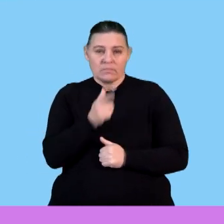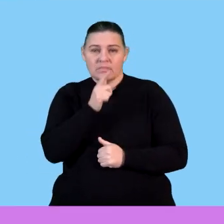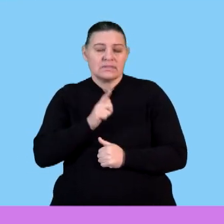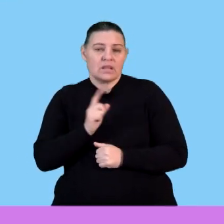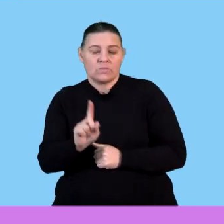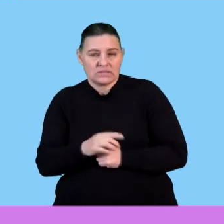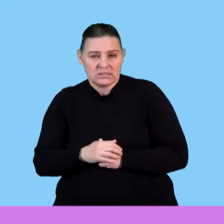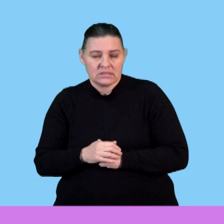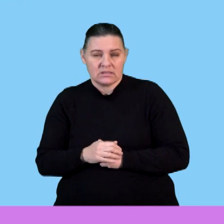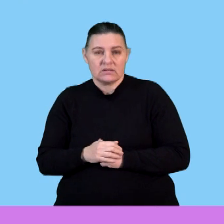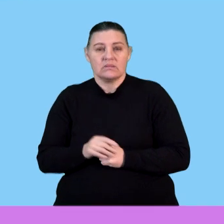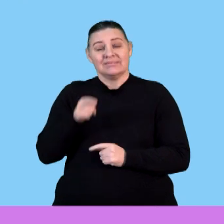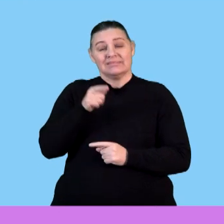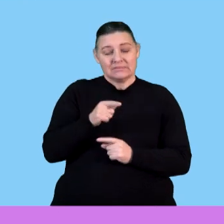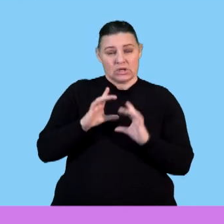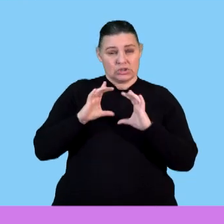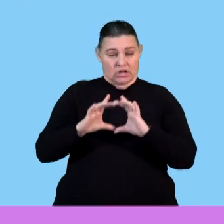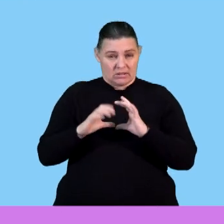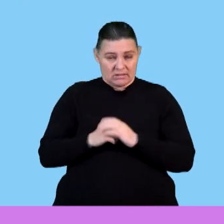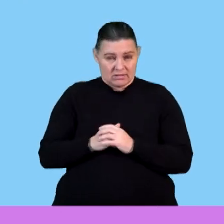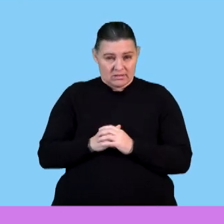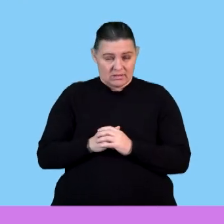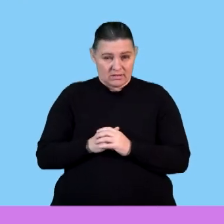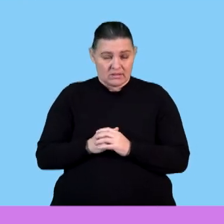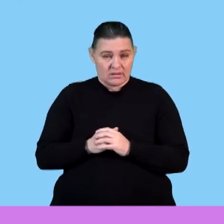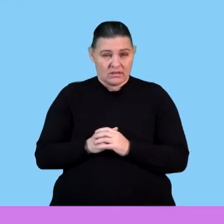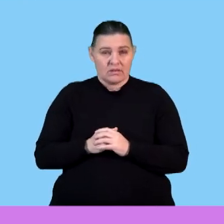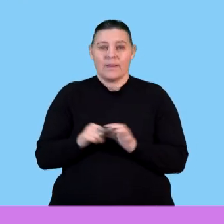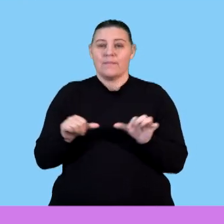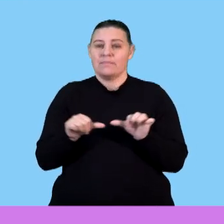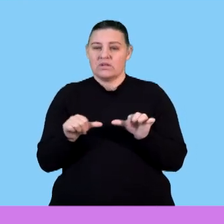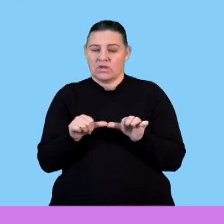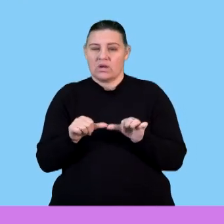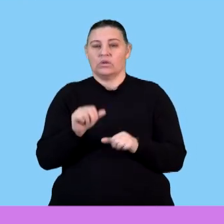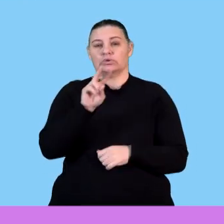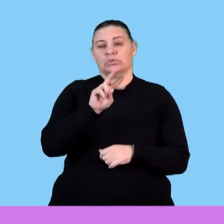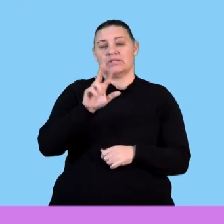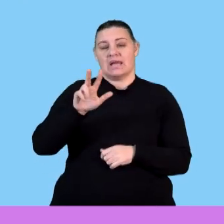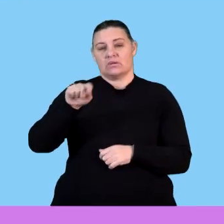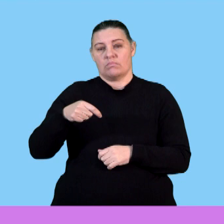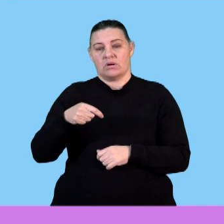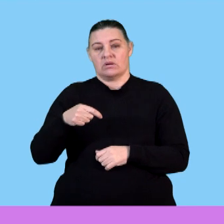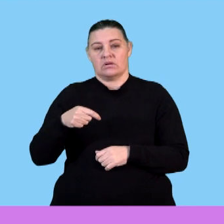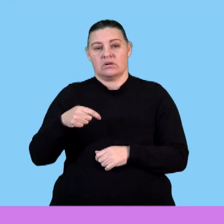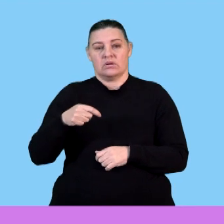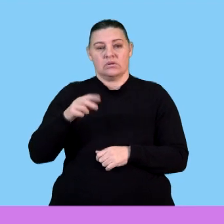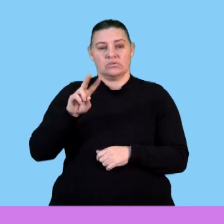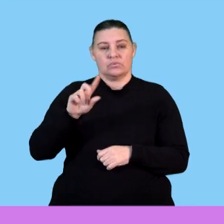3,142 times 3 squared. And here I get